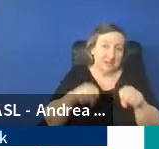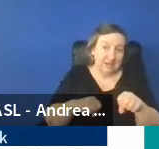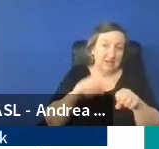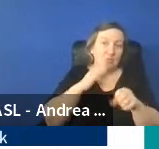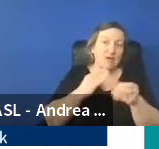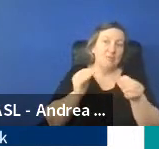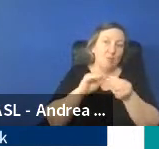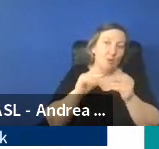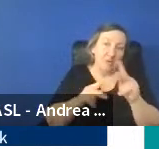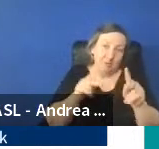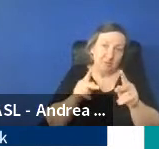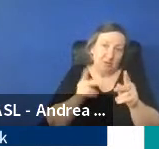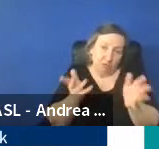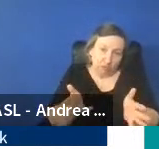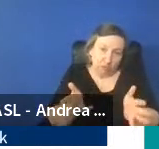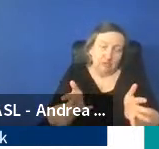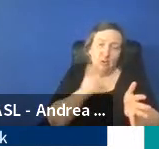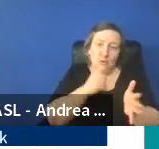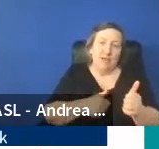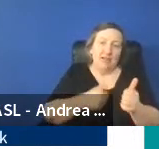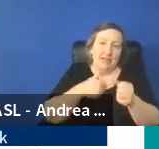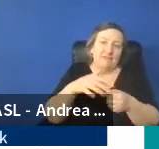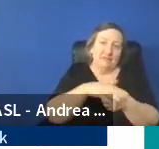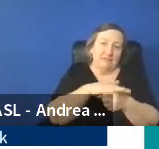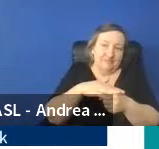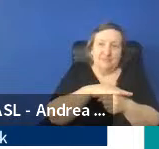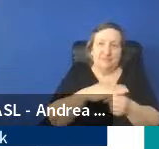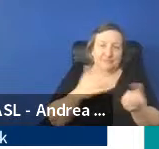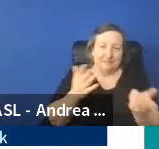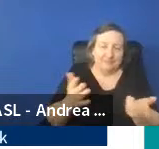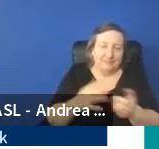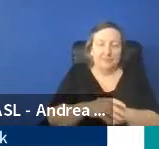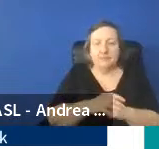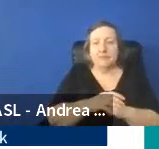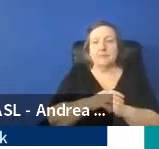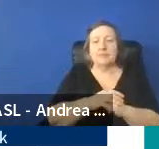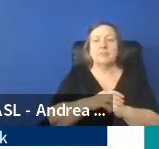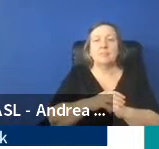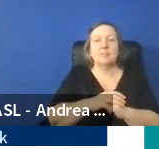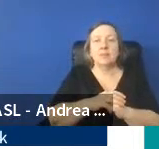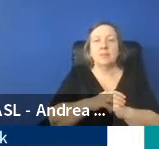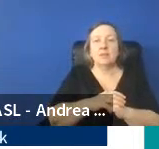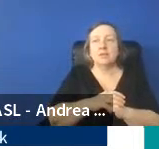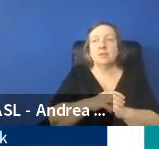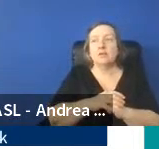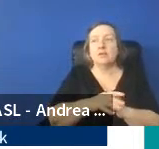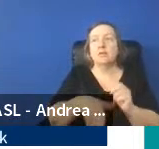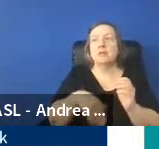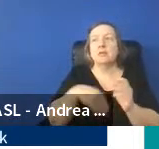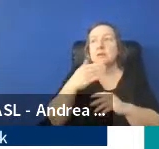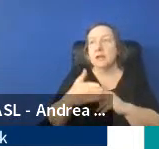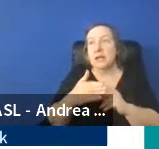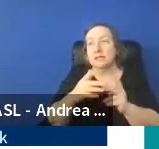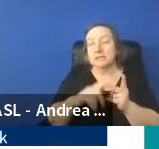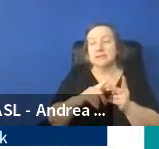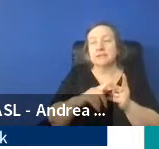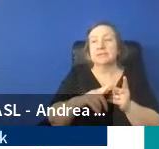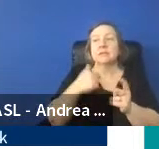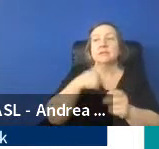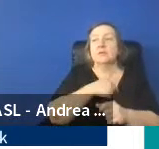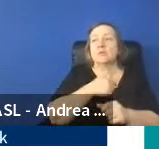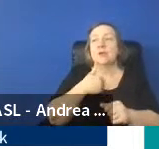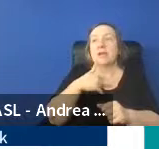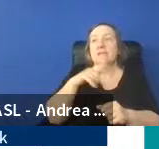more people who live around those, generally speaking. Next in this, we have